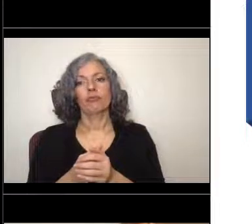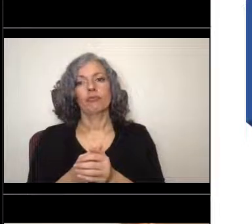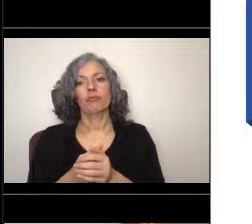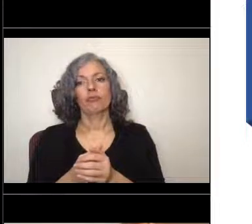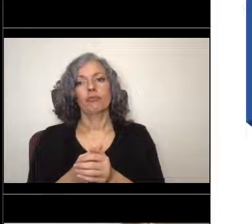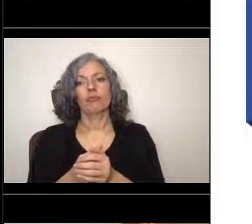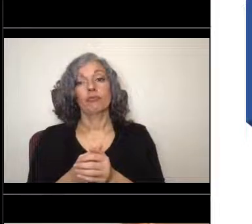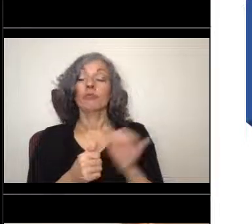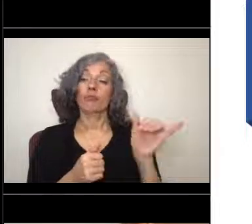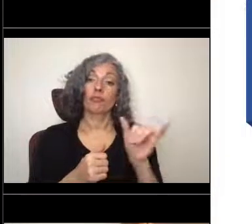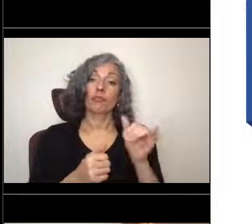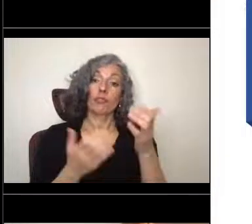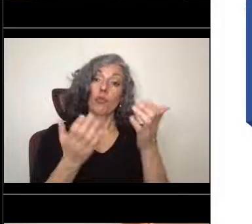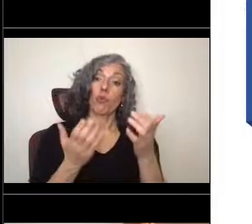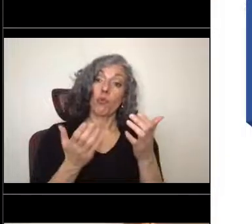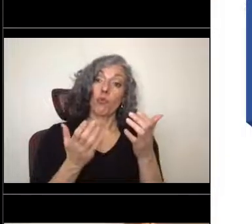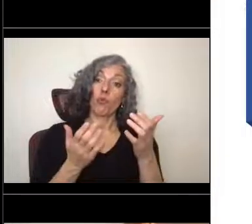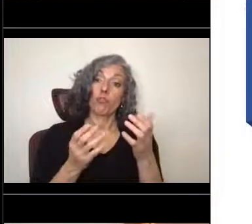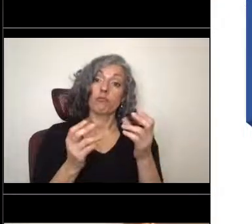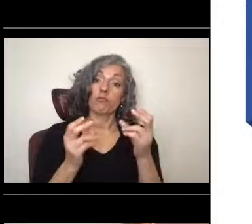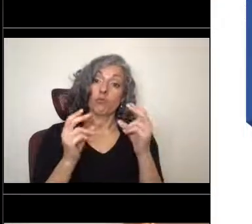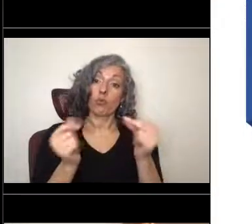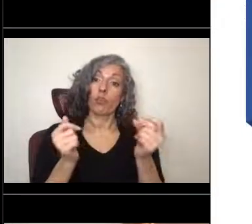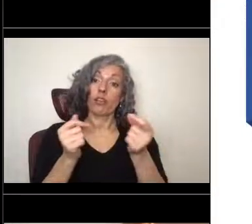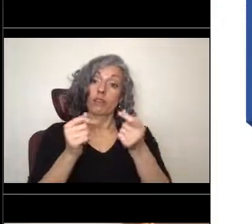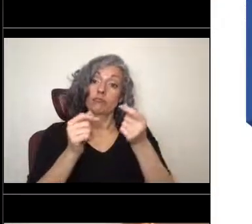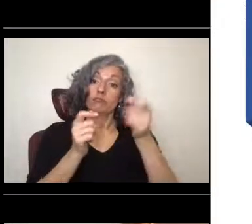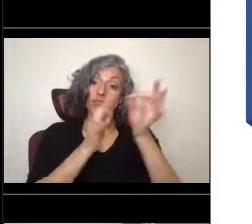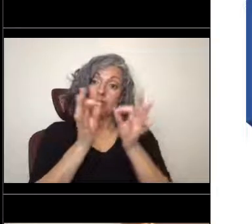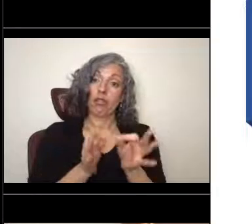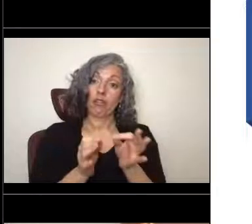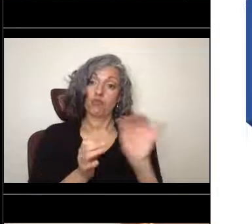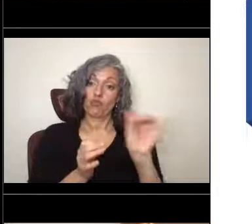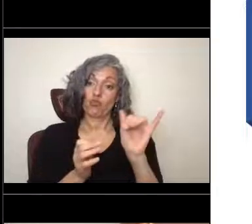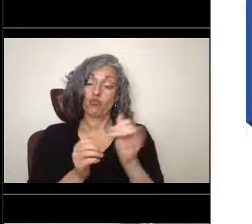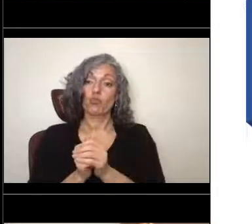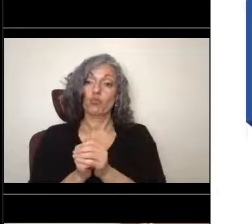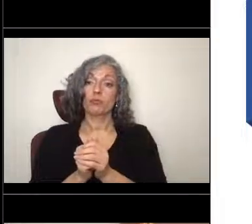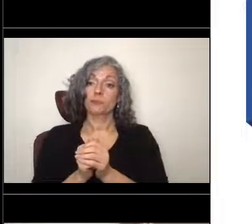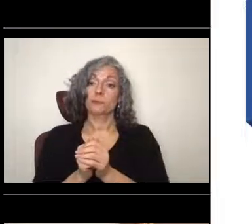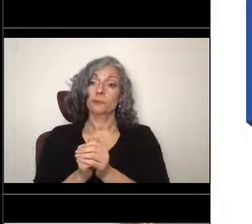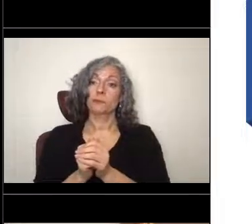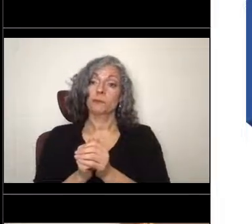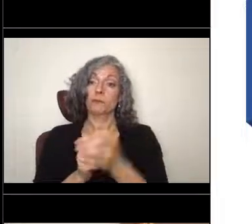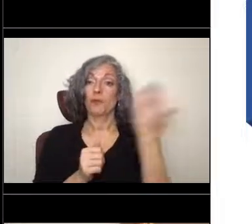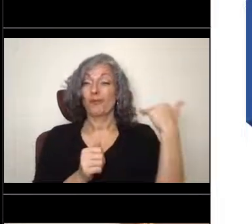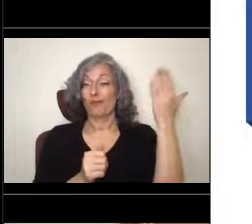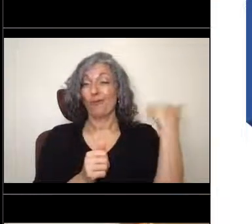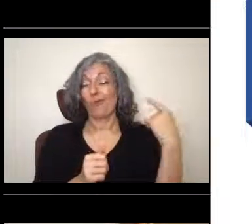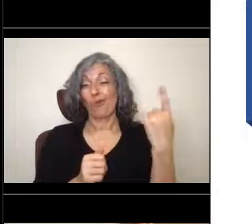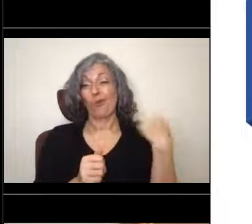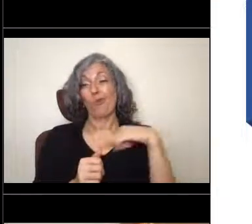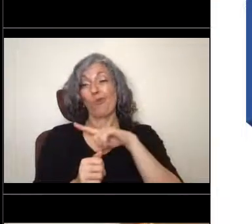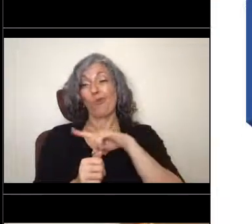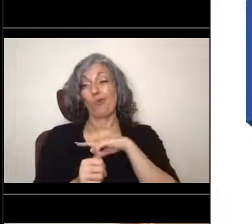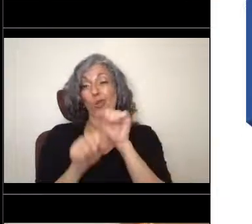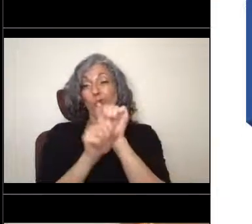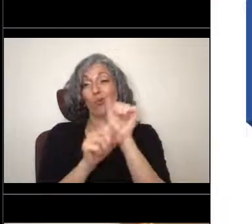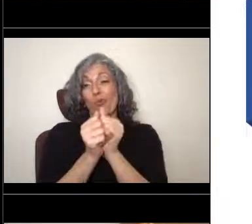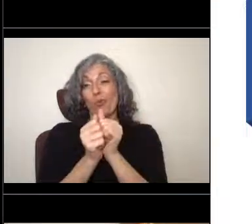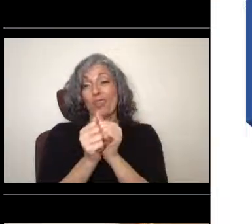Also, I just want to make a quick statement as well that, you know, in the past, when we work with our districts